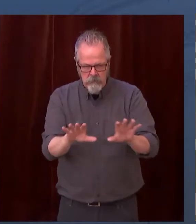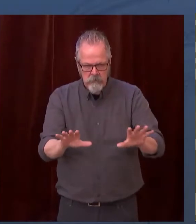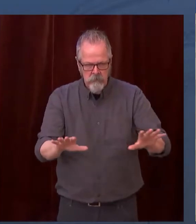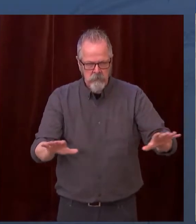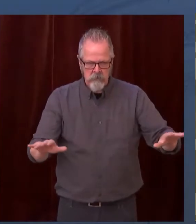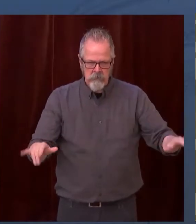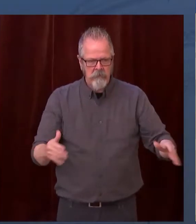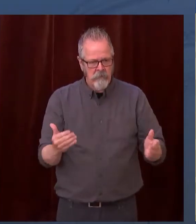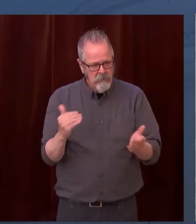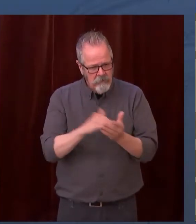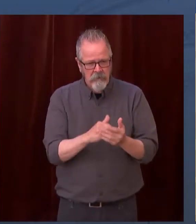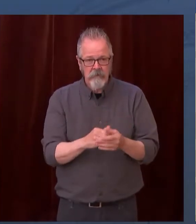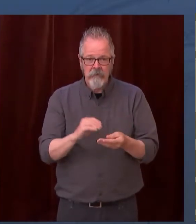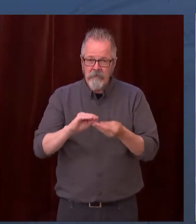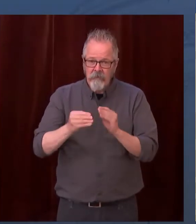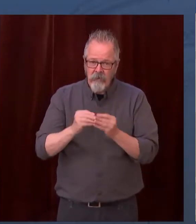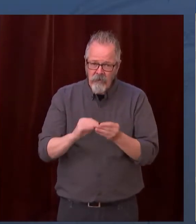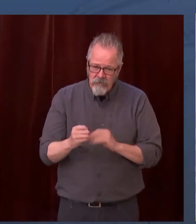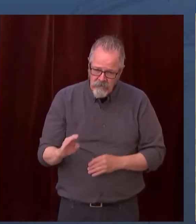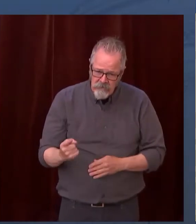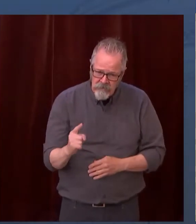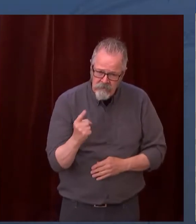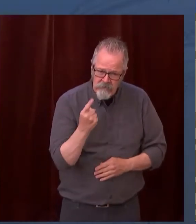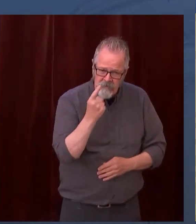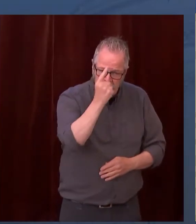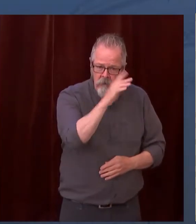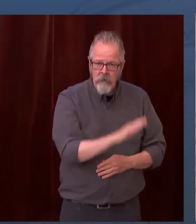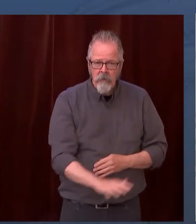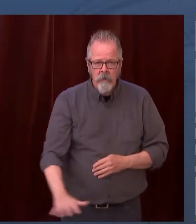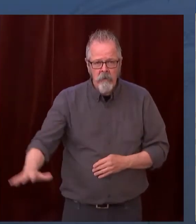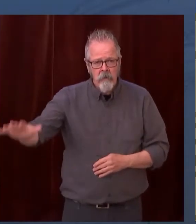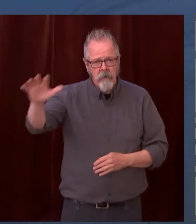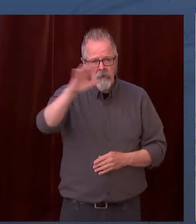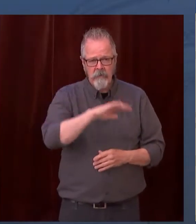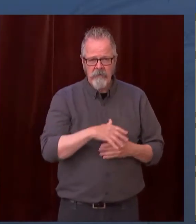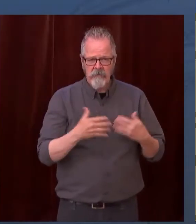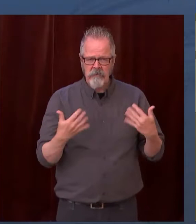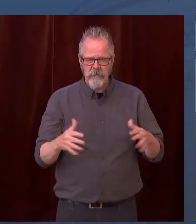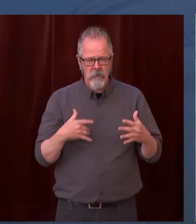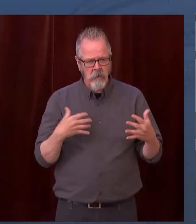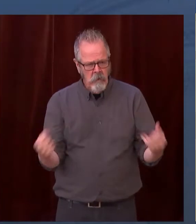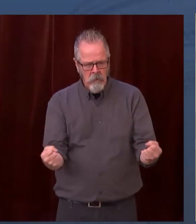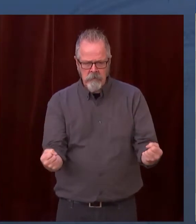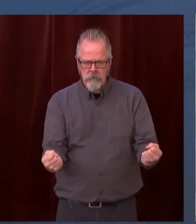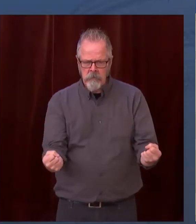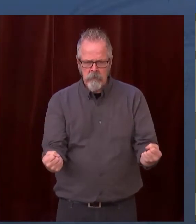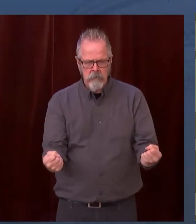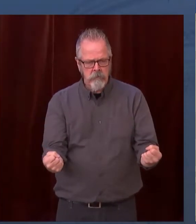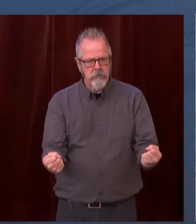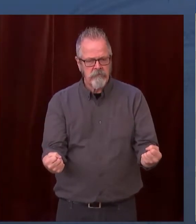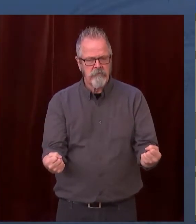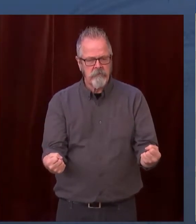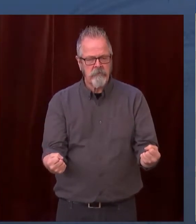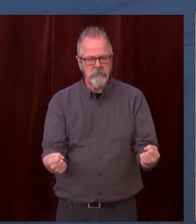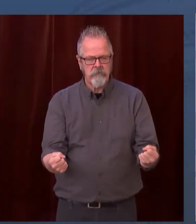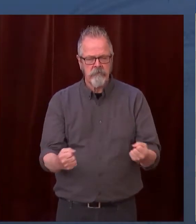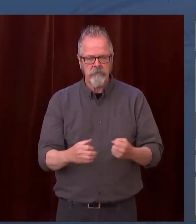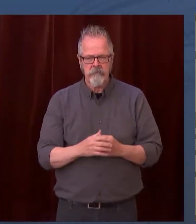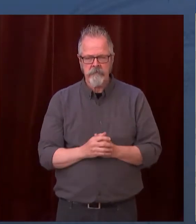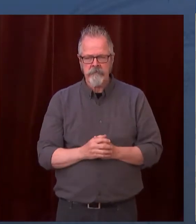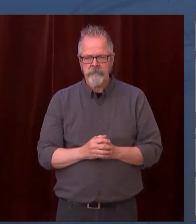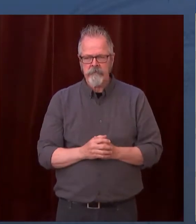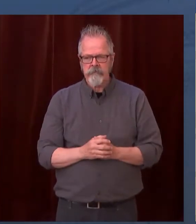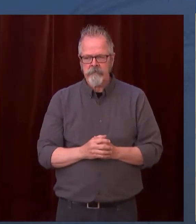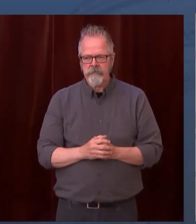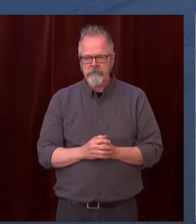the Institutes for Disease Modeling. Now, as we go along, we're going to learn what works and what